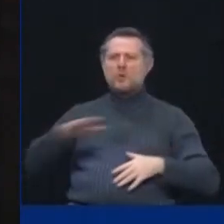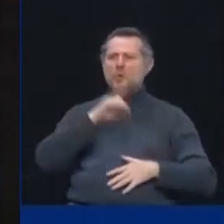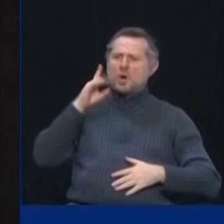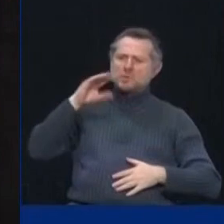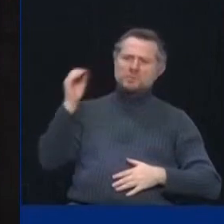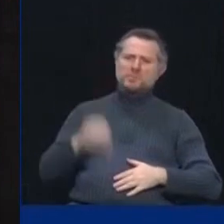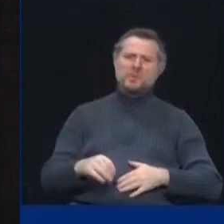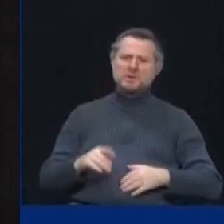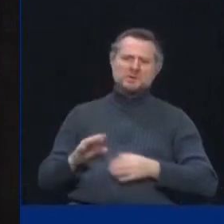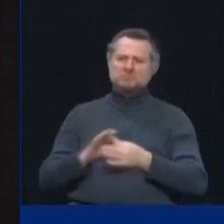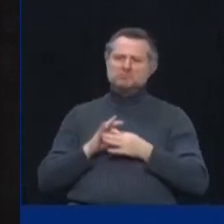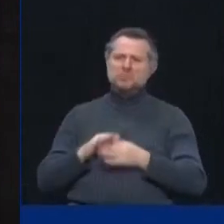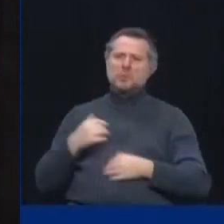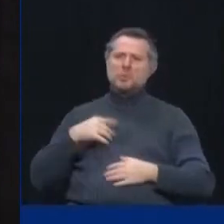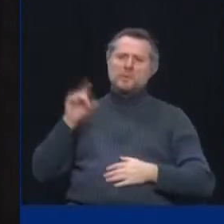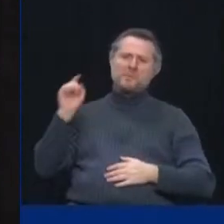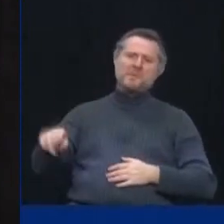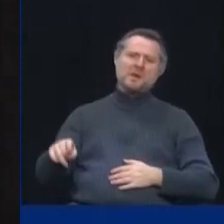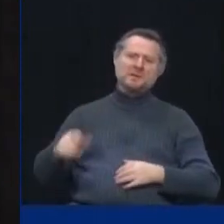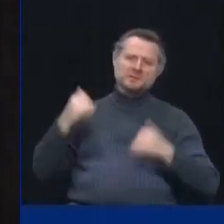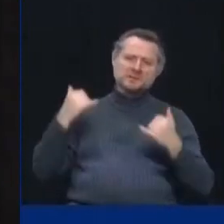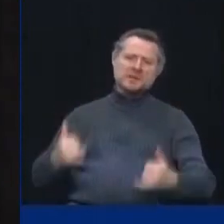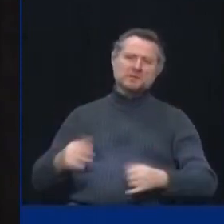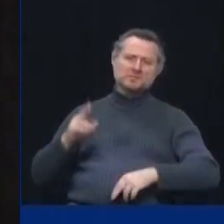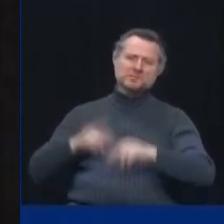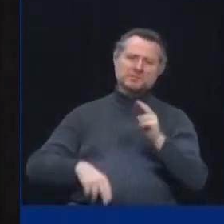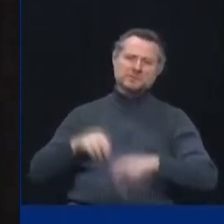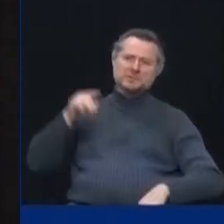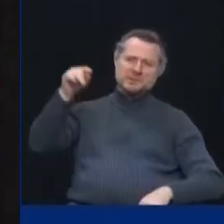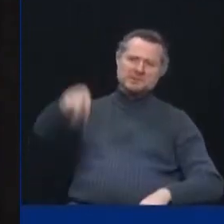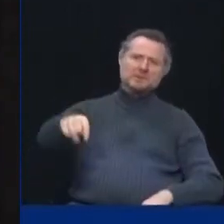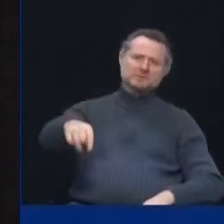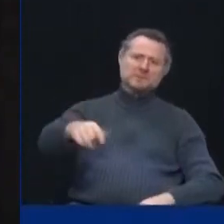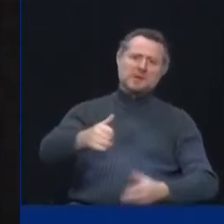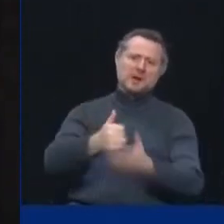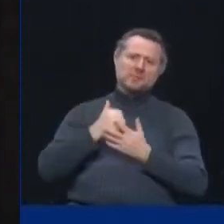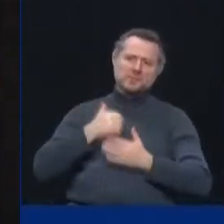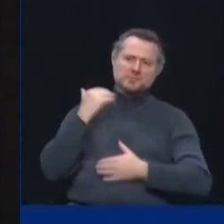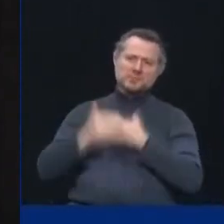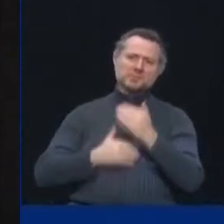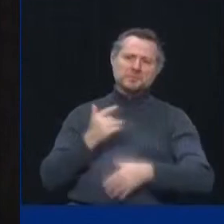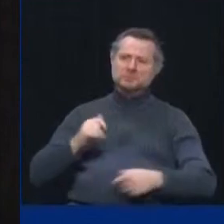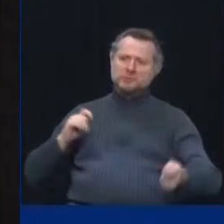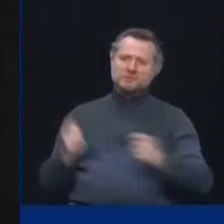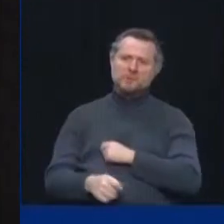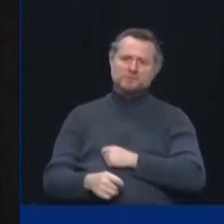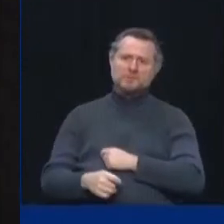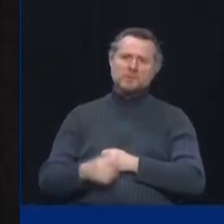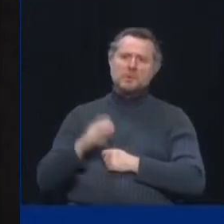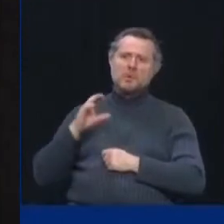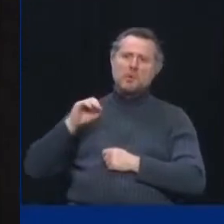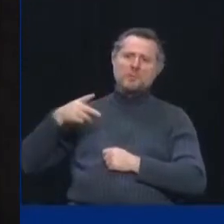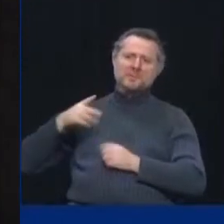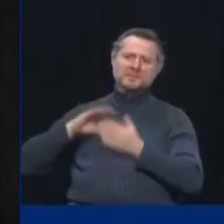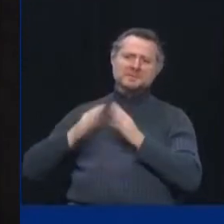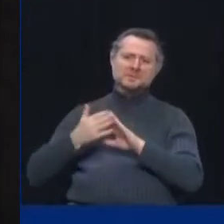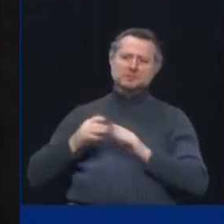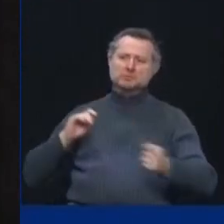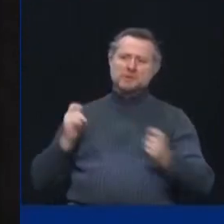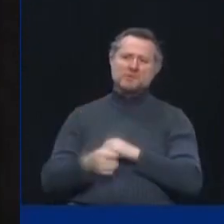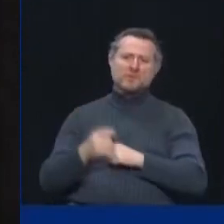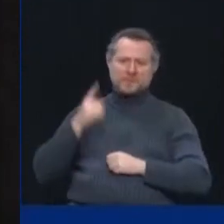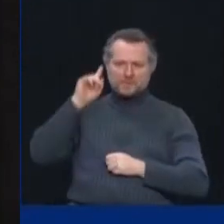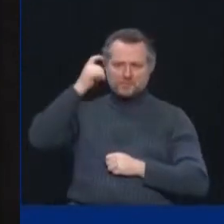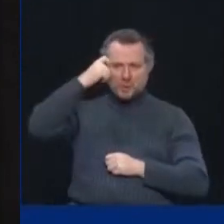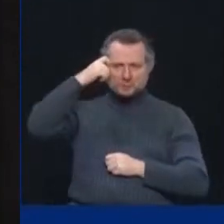that we need to have this as part of moving forward and transforming not only Co-op City, but the entire borough of the Bronx. This